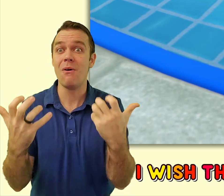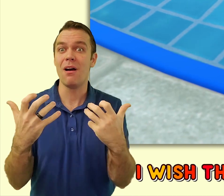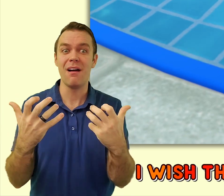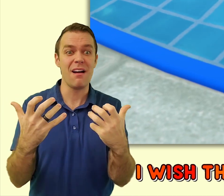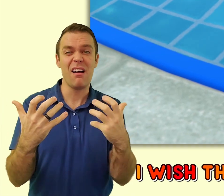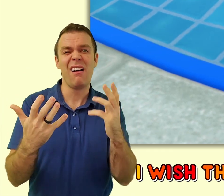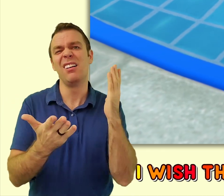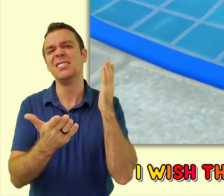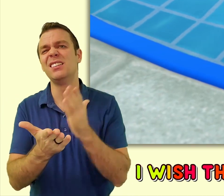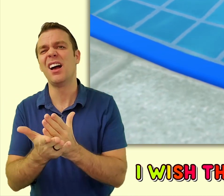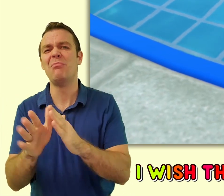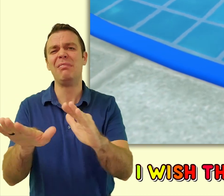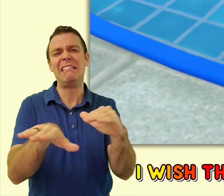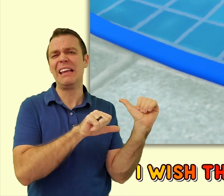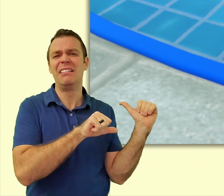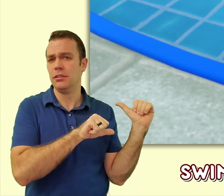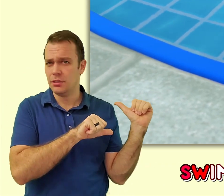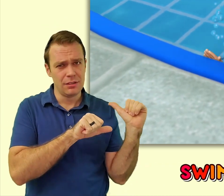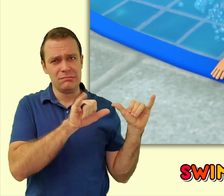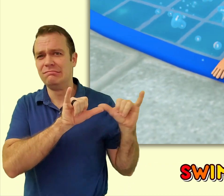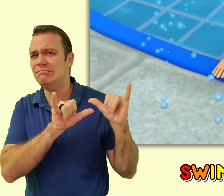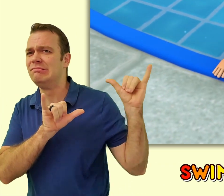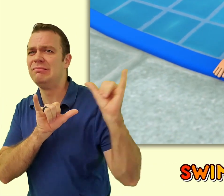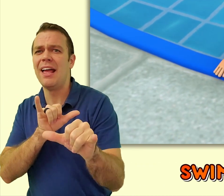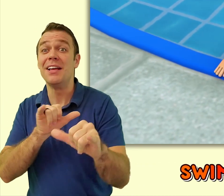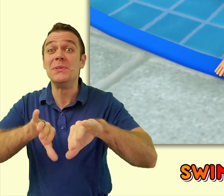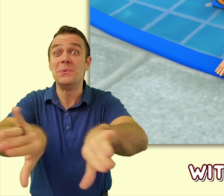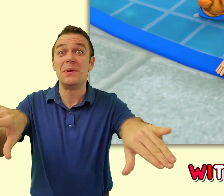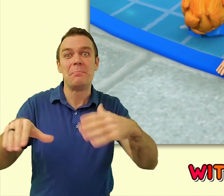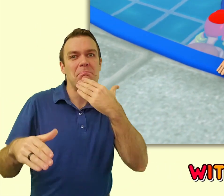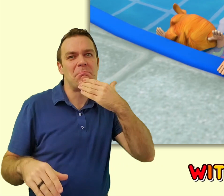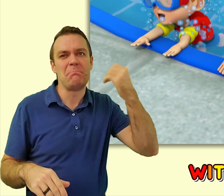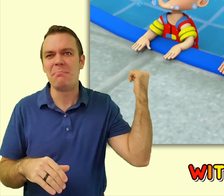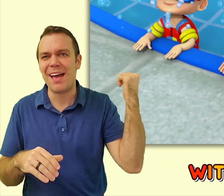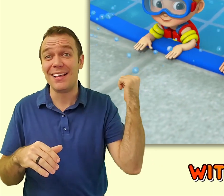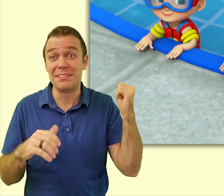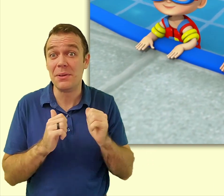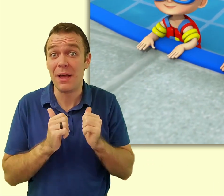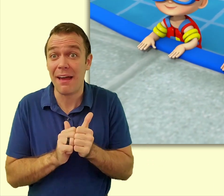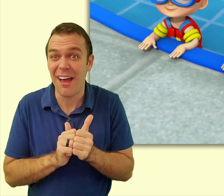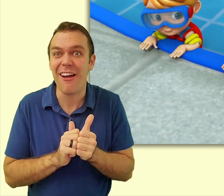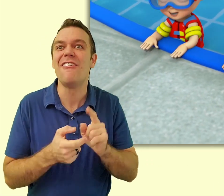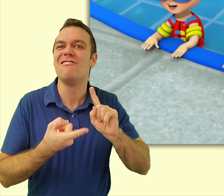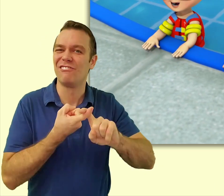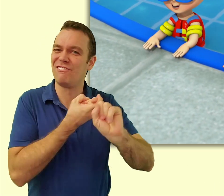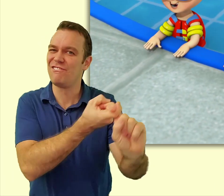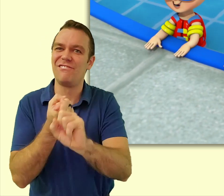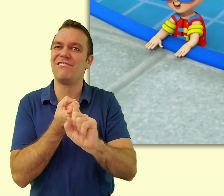this never had to end. Swimming's the best with your friends.